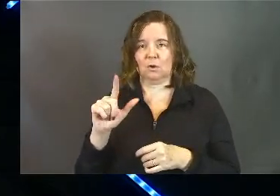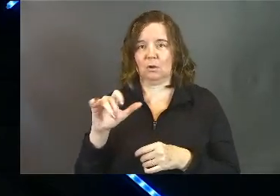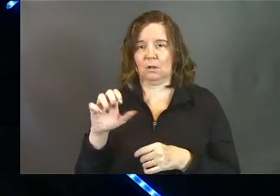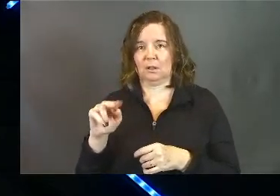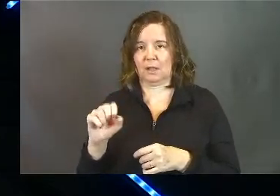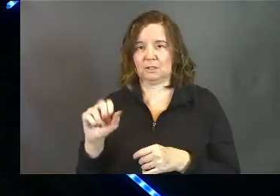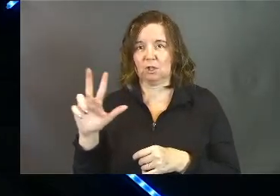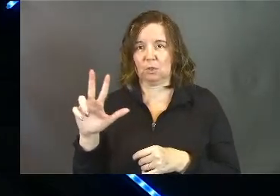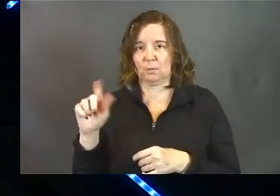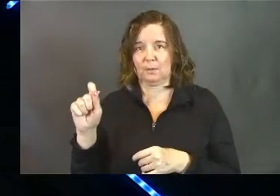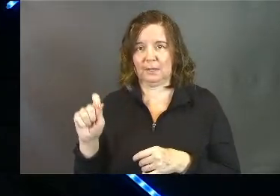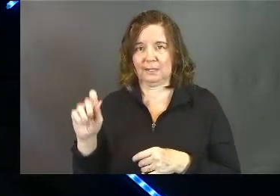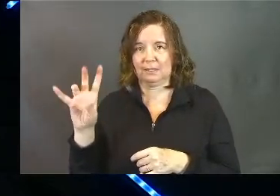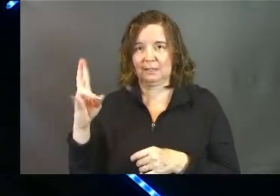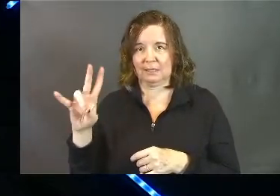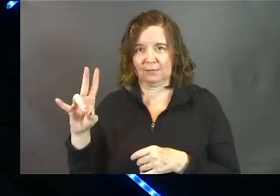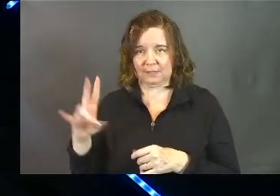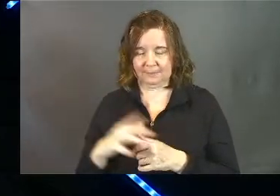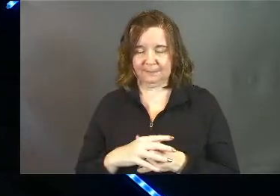Colossians 3:17.